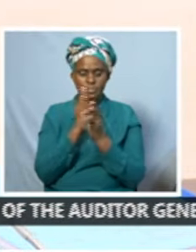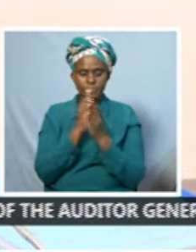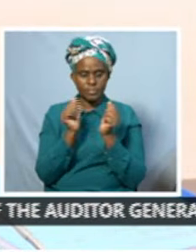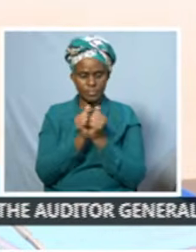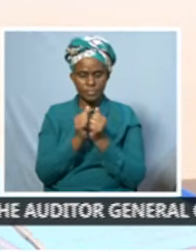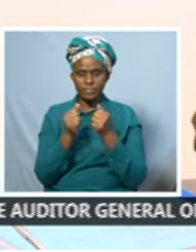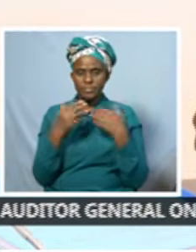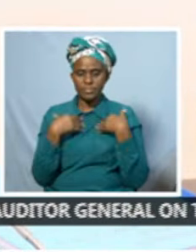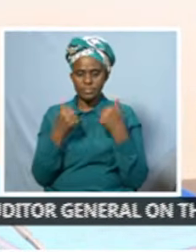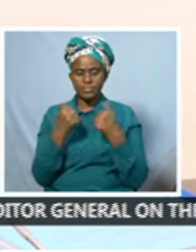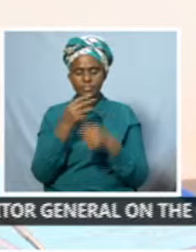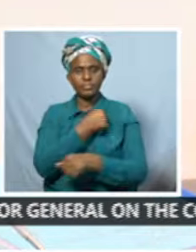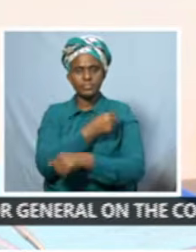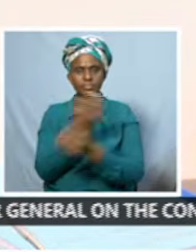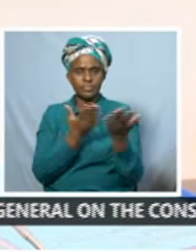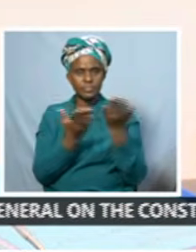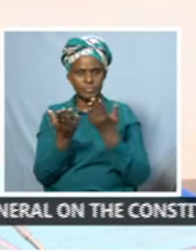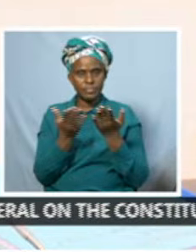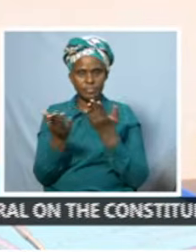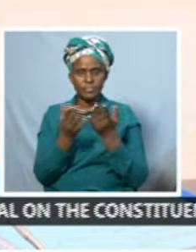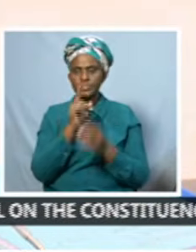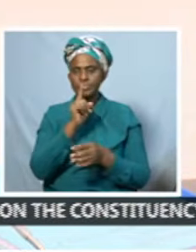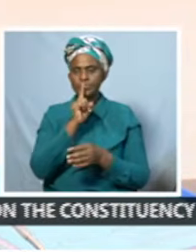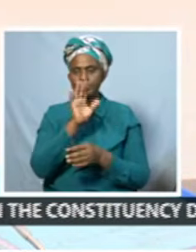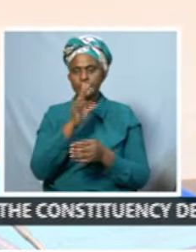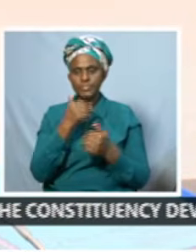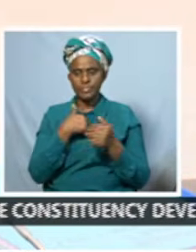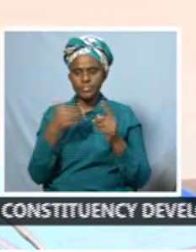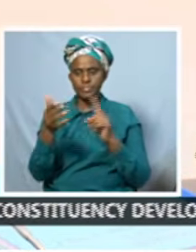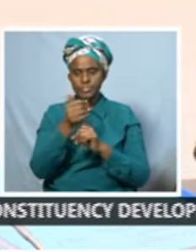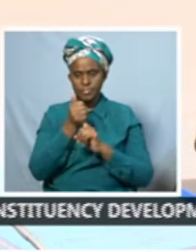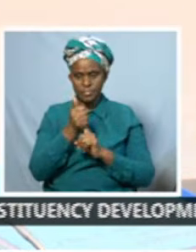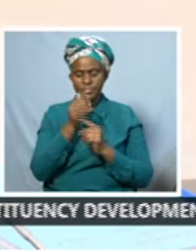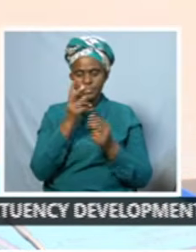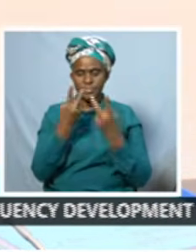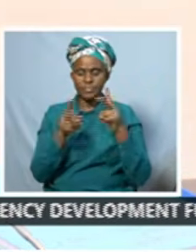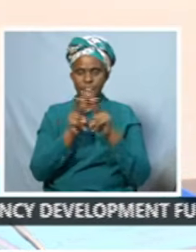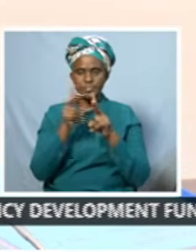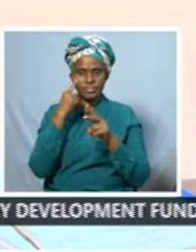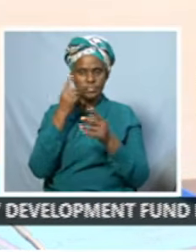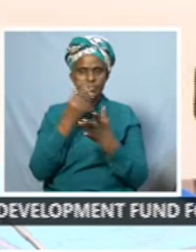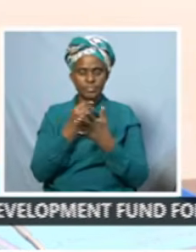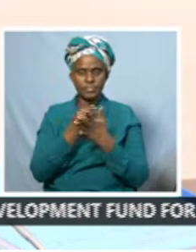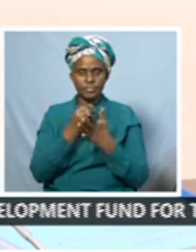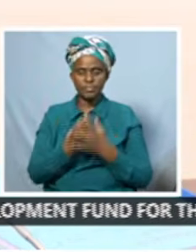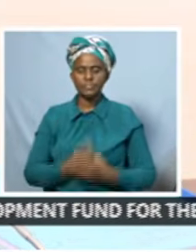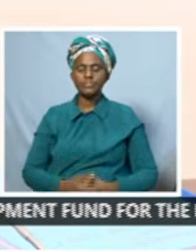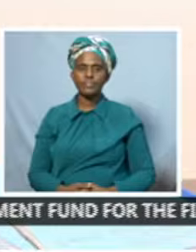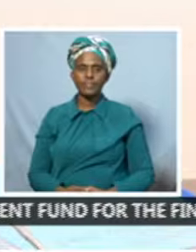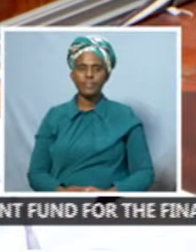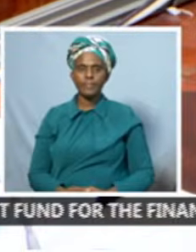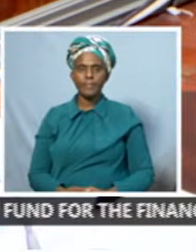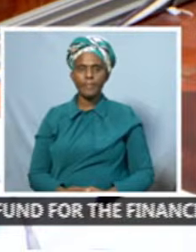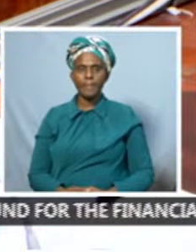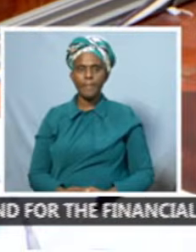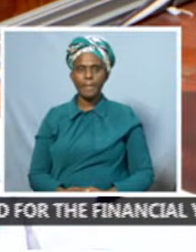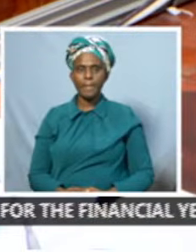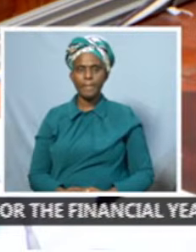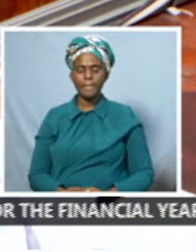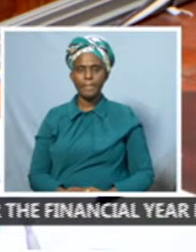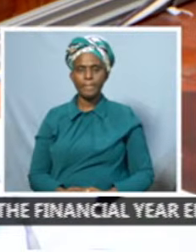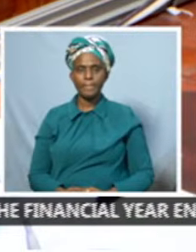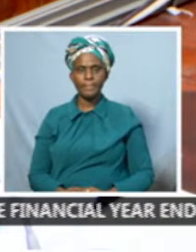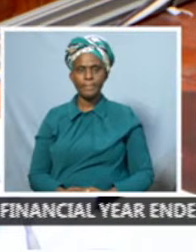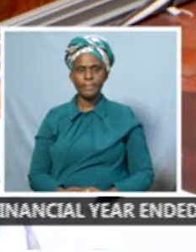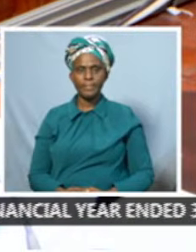of health services. So actually we have achieved value for money. How is the repayment rate